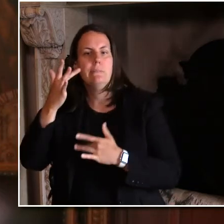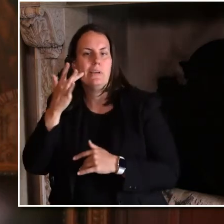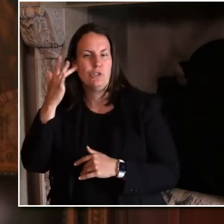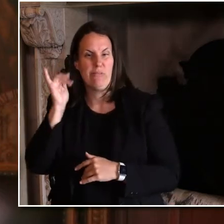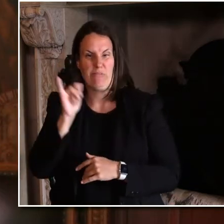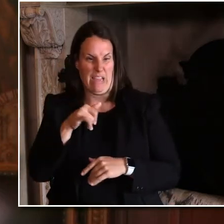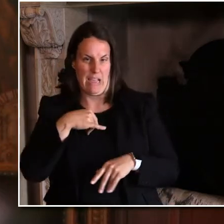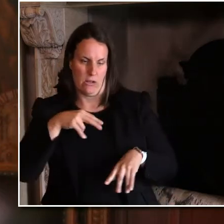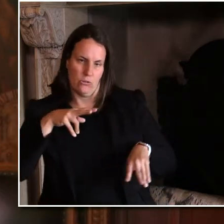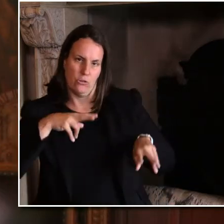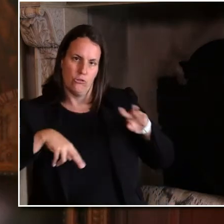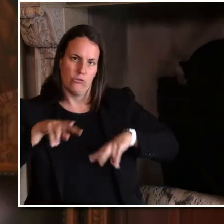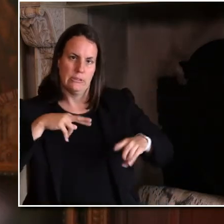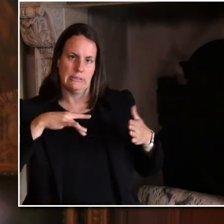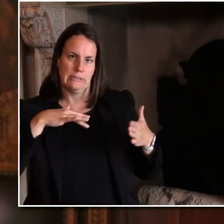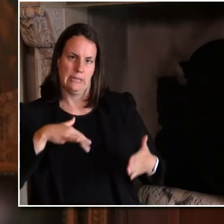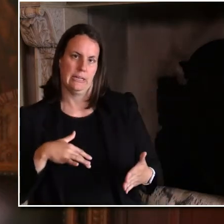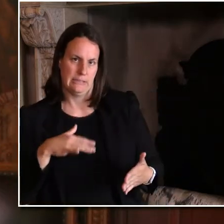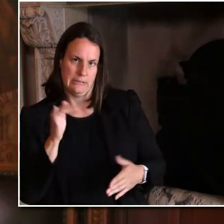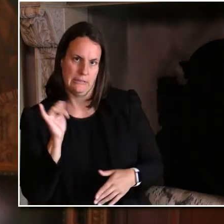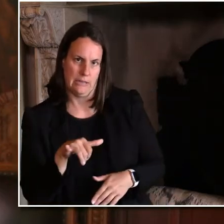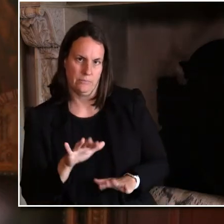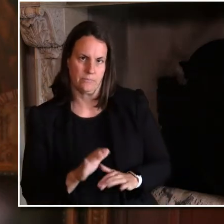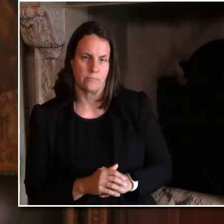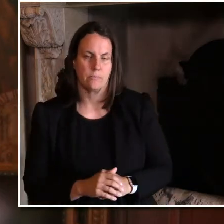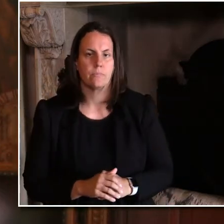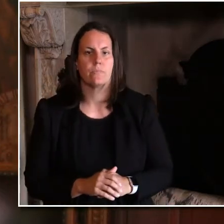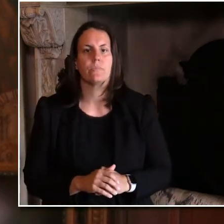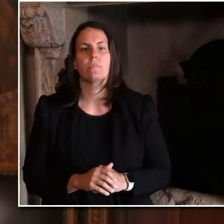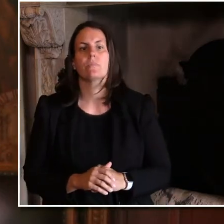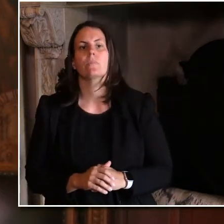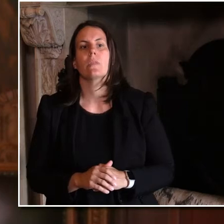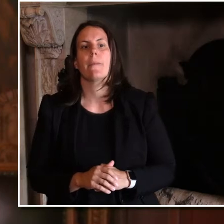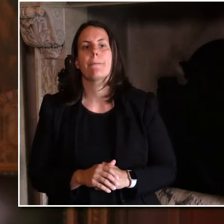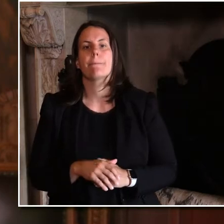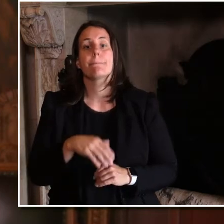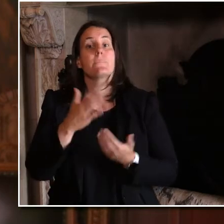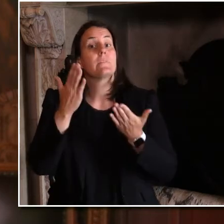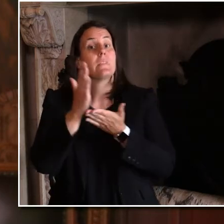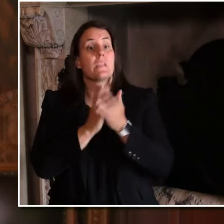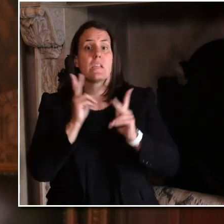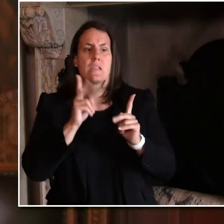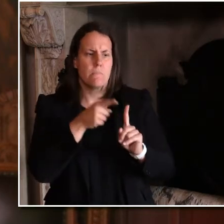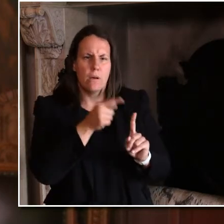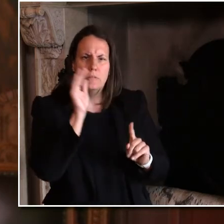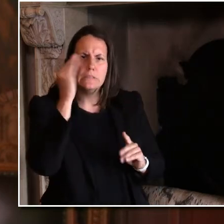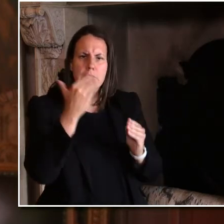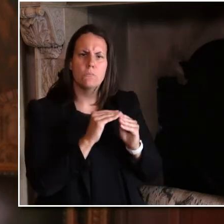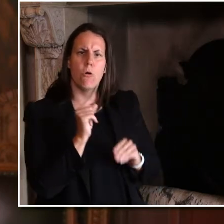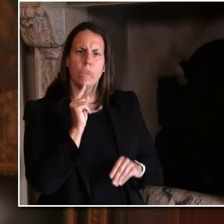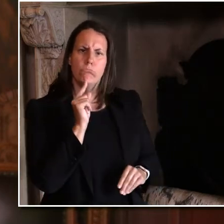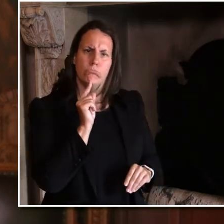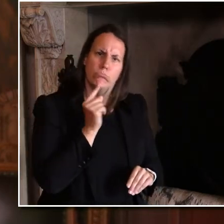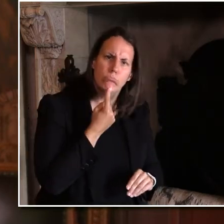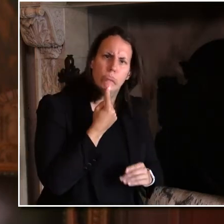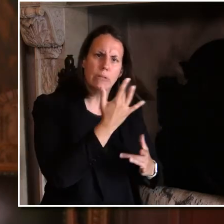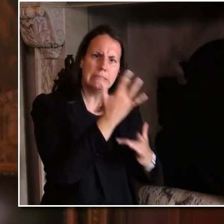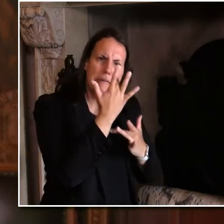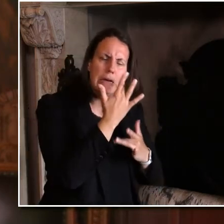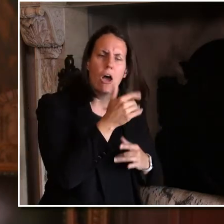illness than the others, but generally the immune response to viral infections involve antibodies and other aspects of the immune